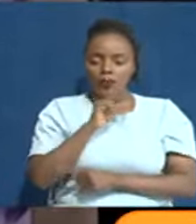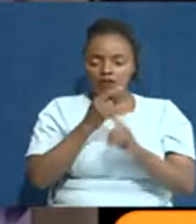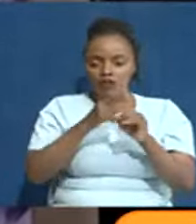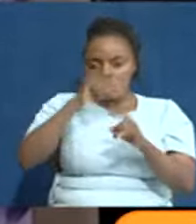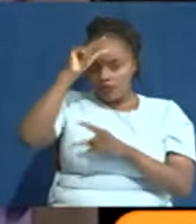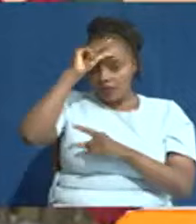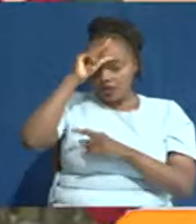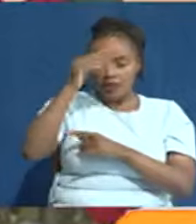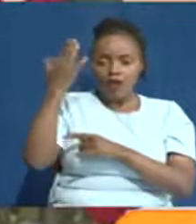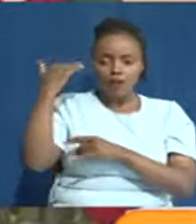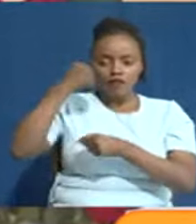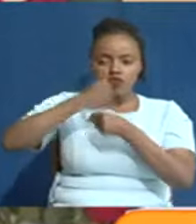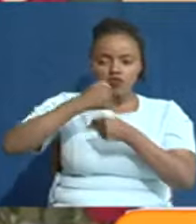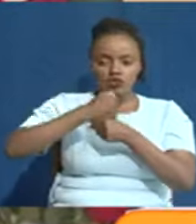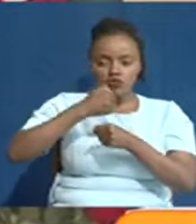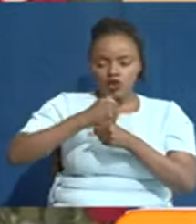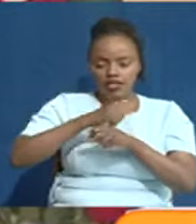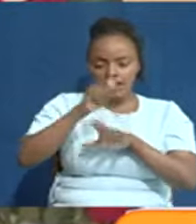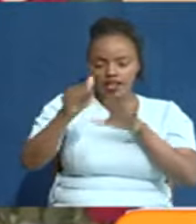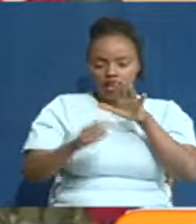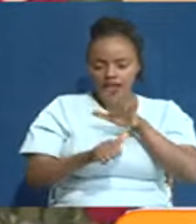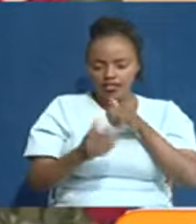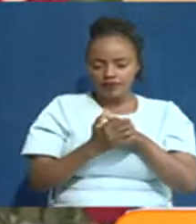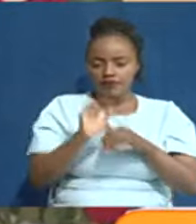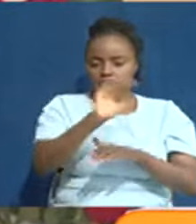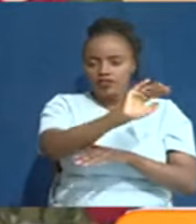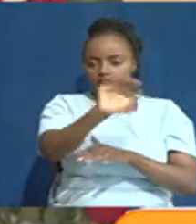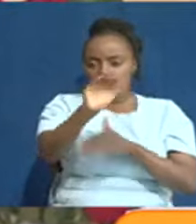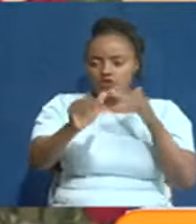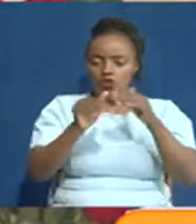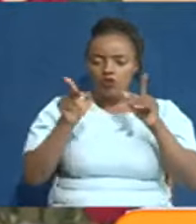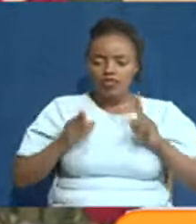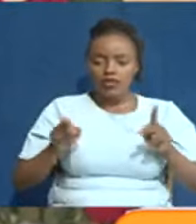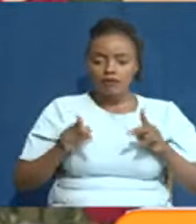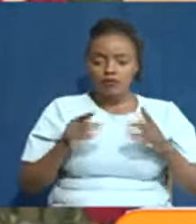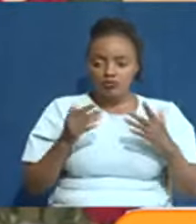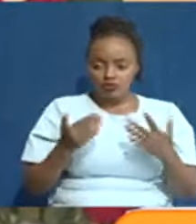he then served. I appeal to everybody